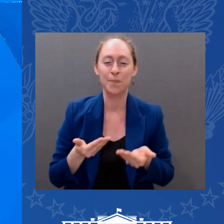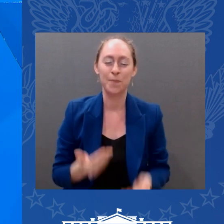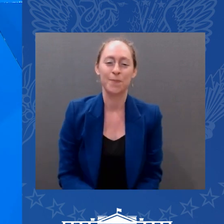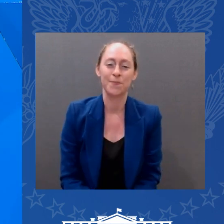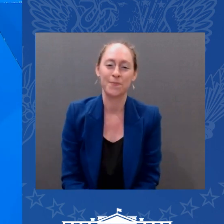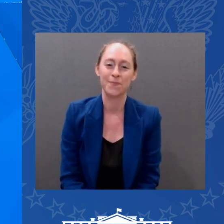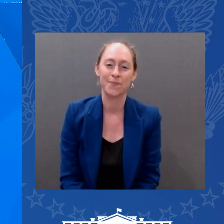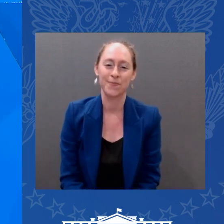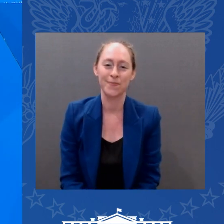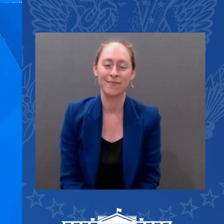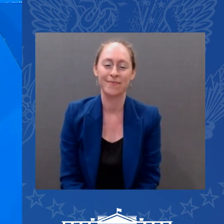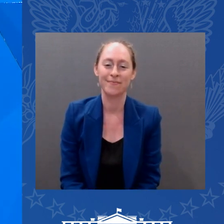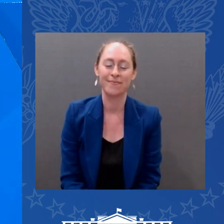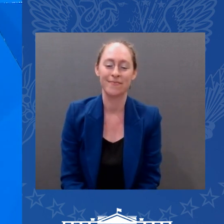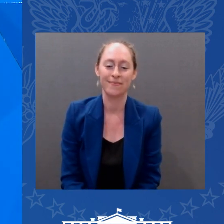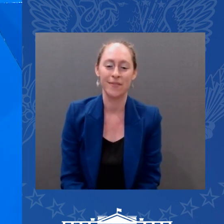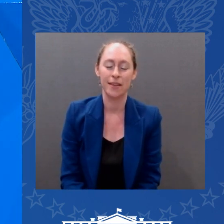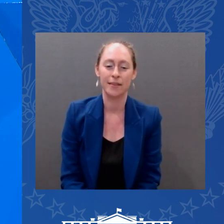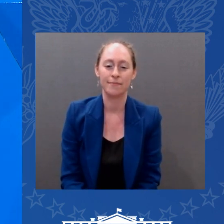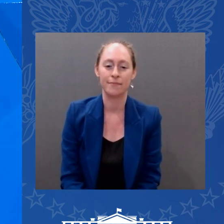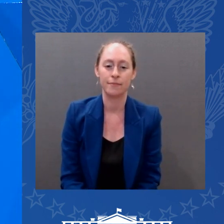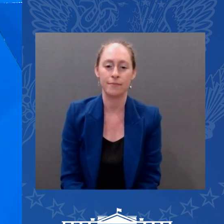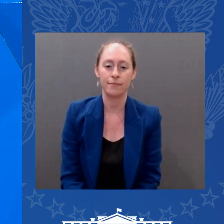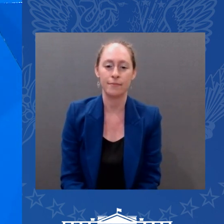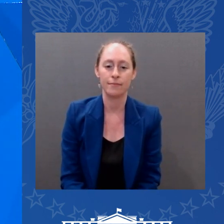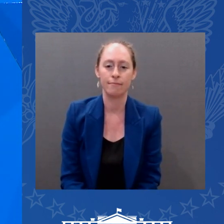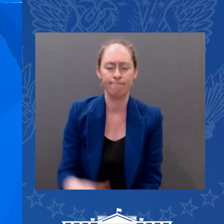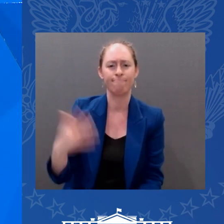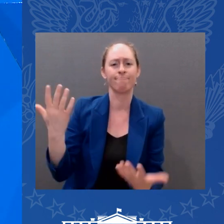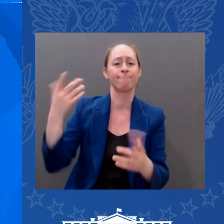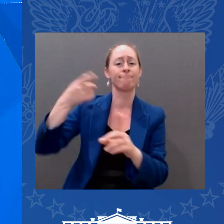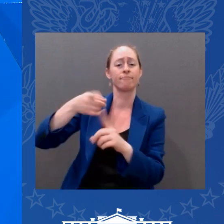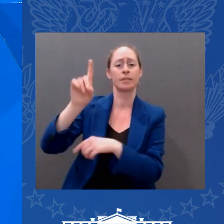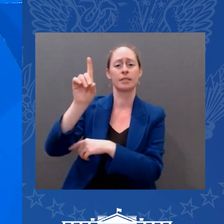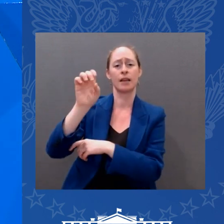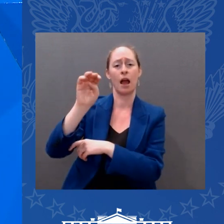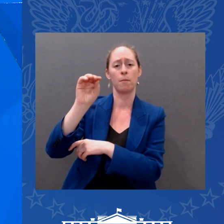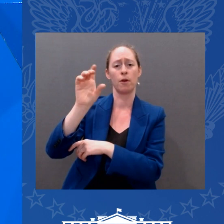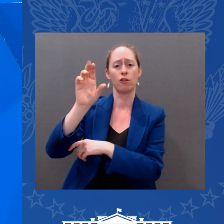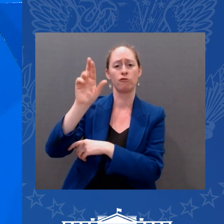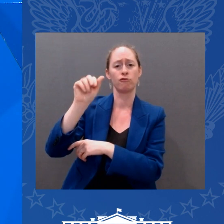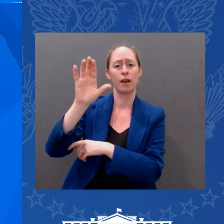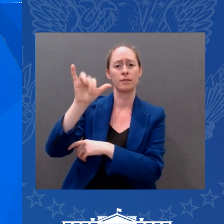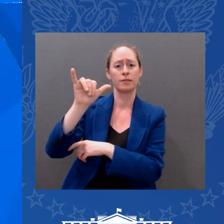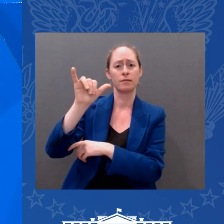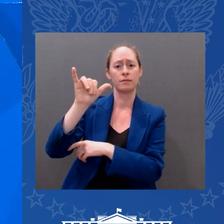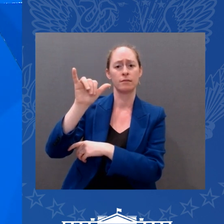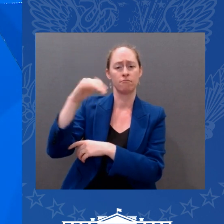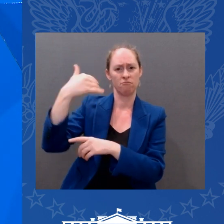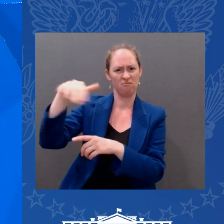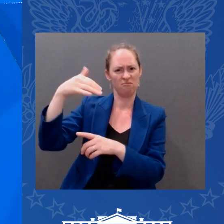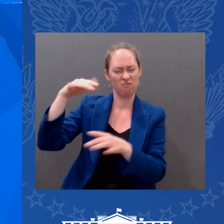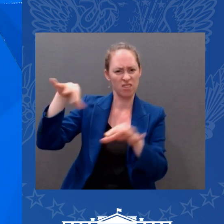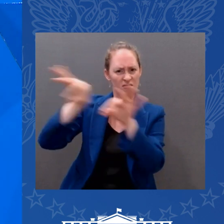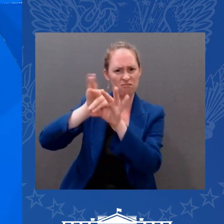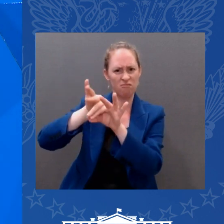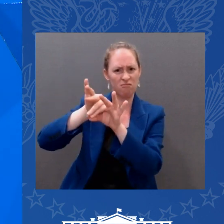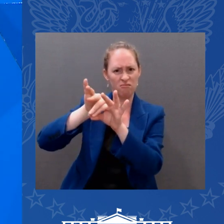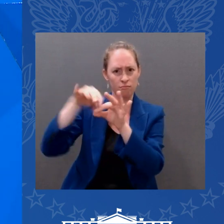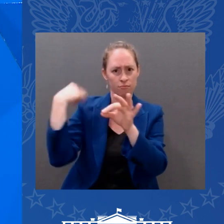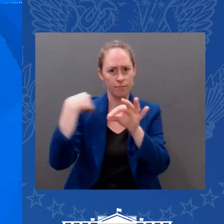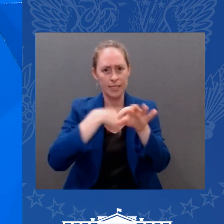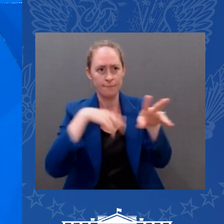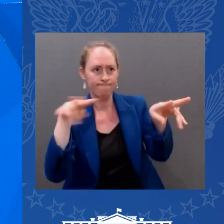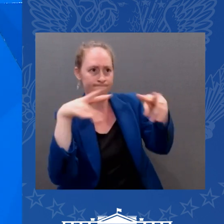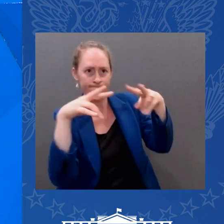Democracy is a hallmark of our region. Our Inter-American Democratic Charter, which grew out of the 3rd Summit of the